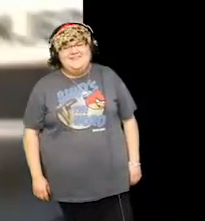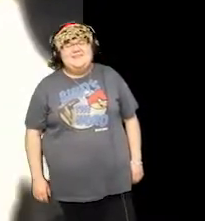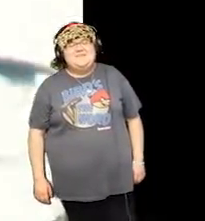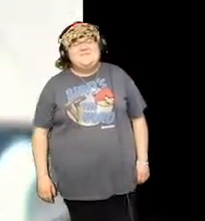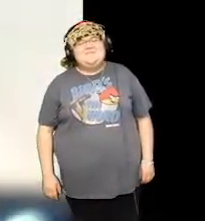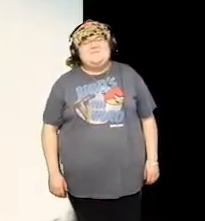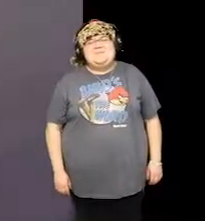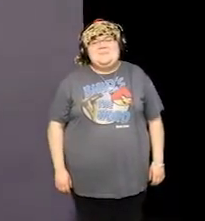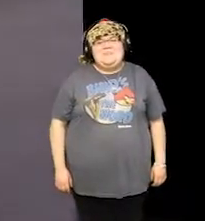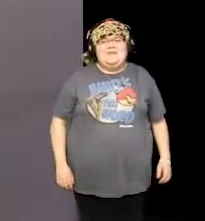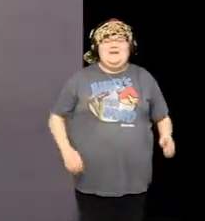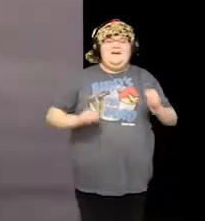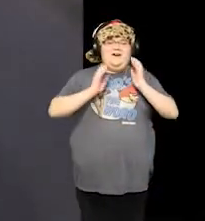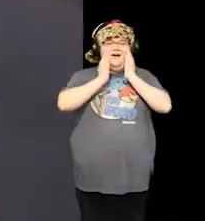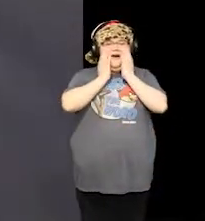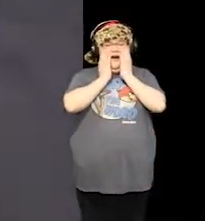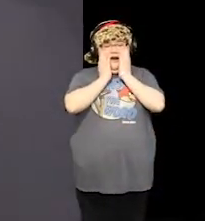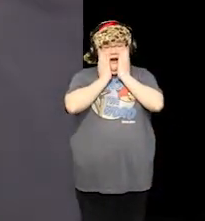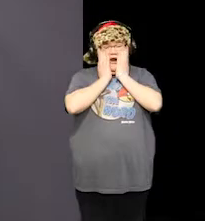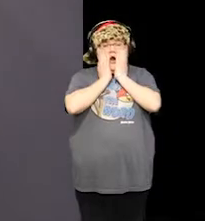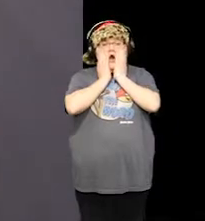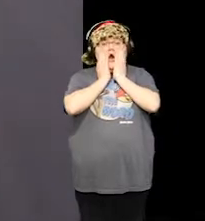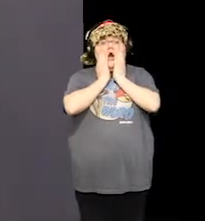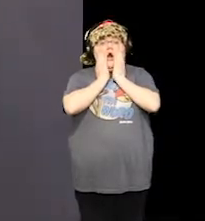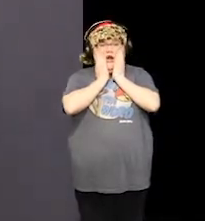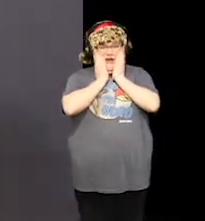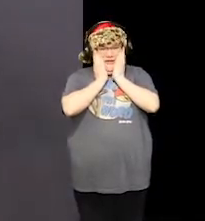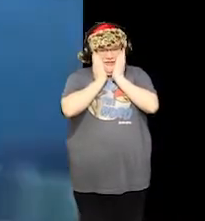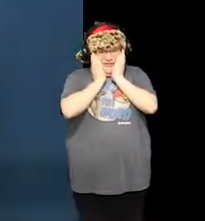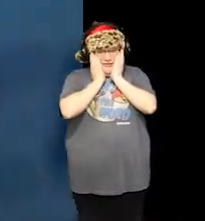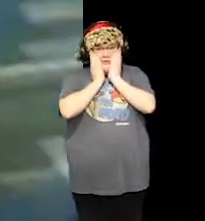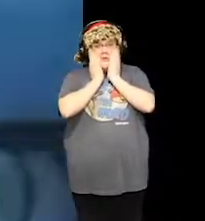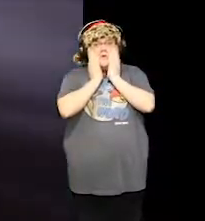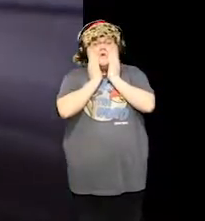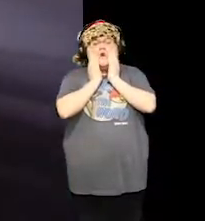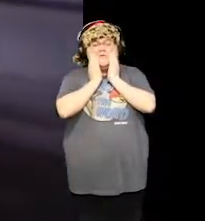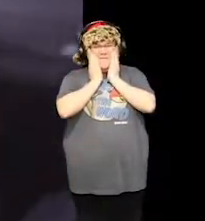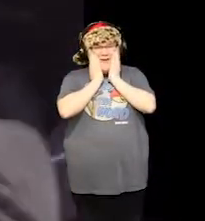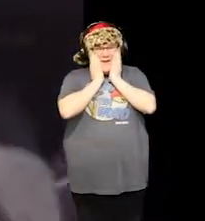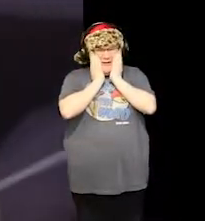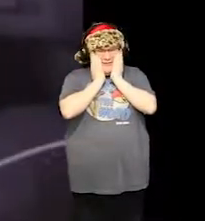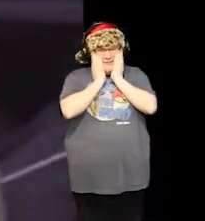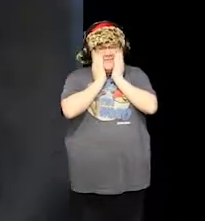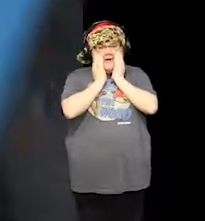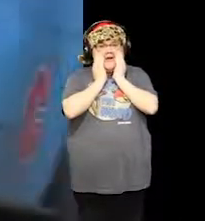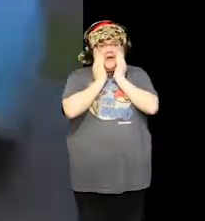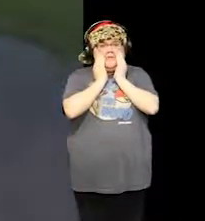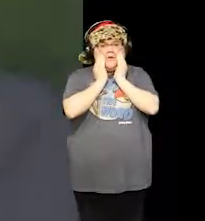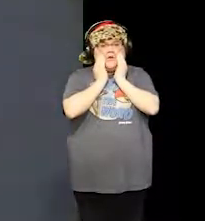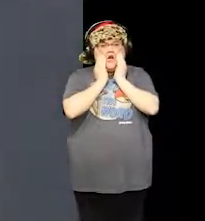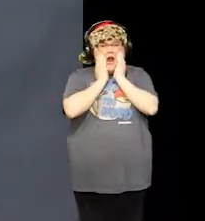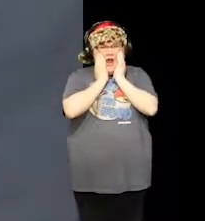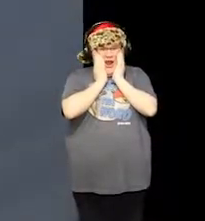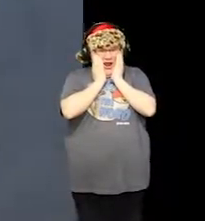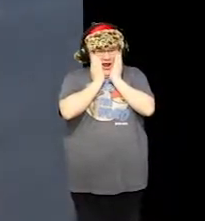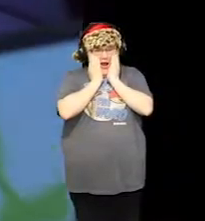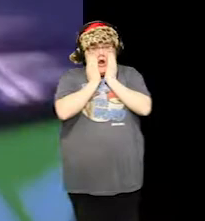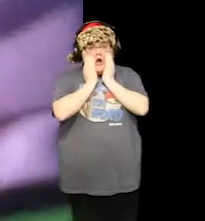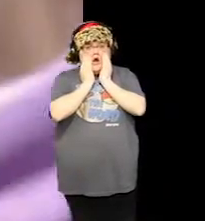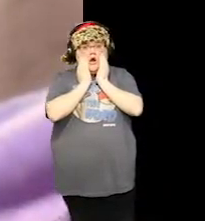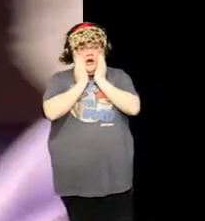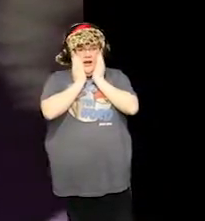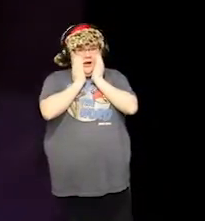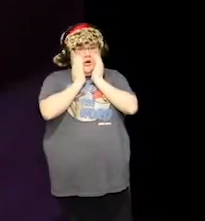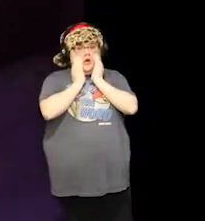with the remote. You better hit me with some notes and just to hear me talk. Sorry, my favorite from smiling so much today.